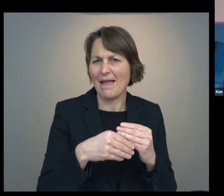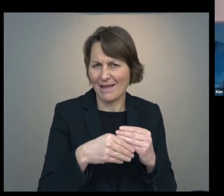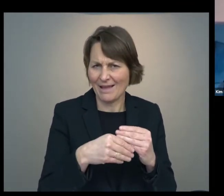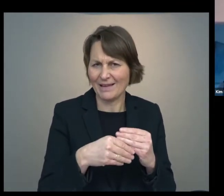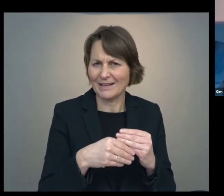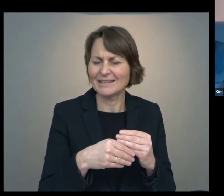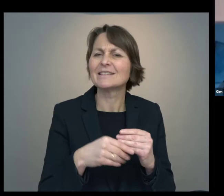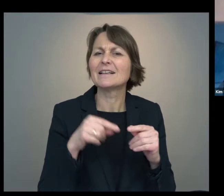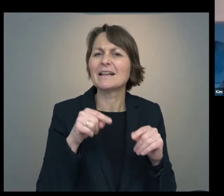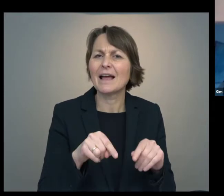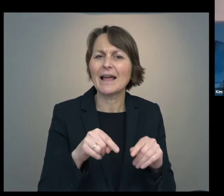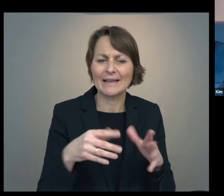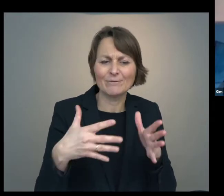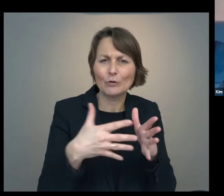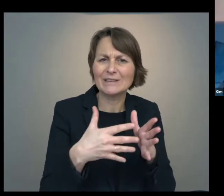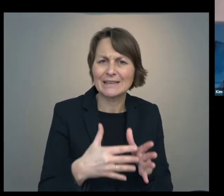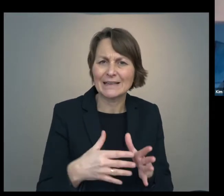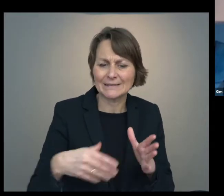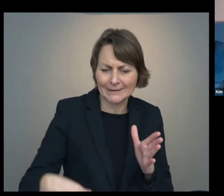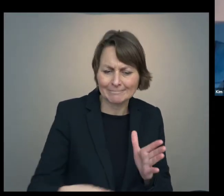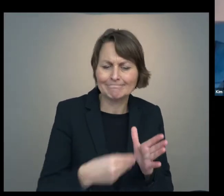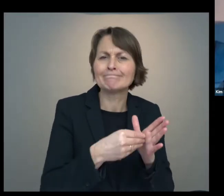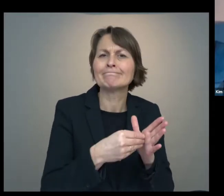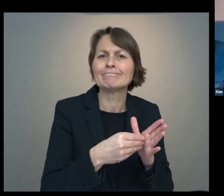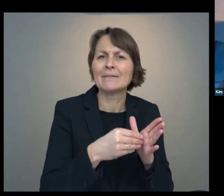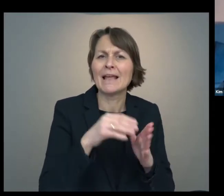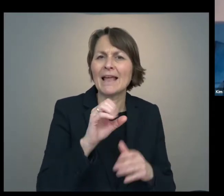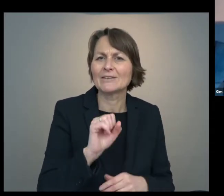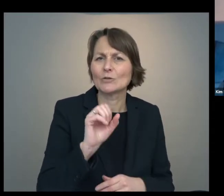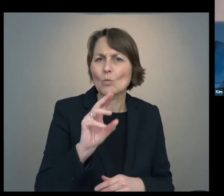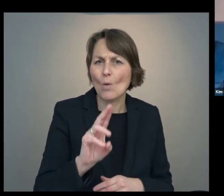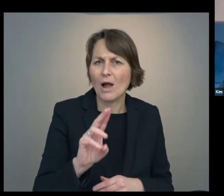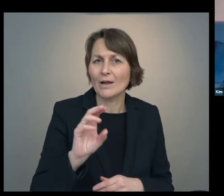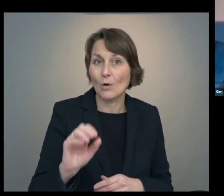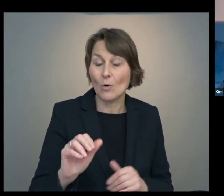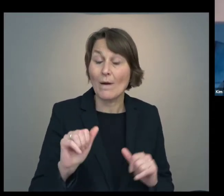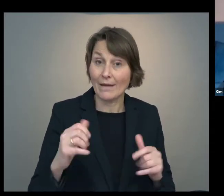added Cypress.io into the testing suite. Has that helped?